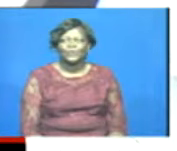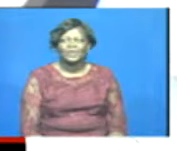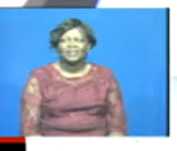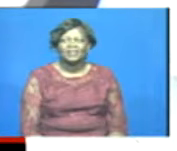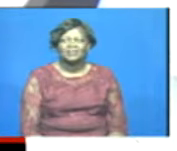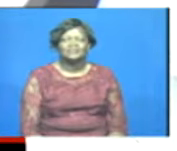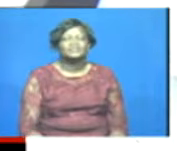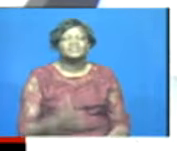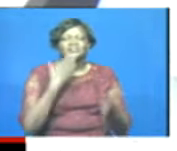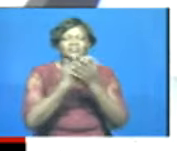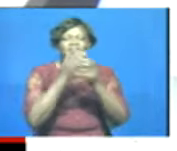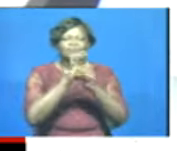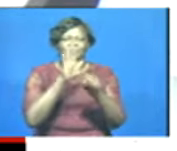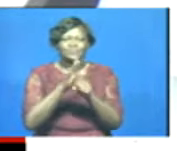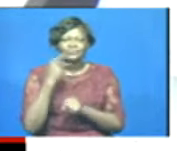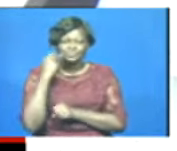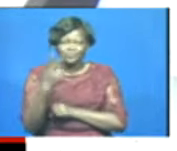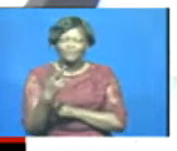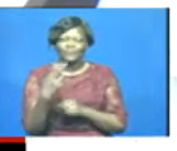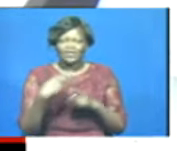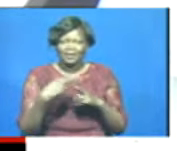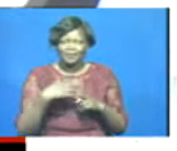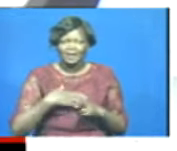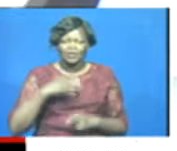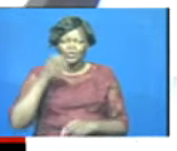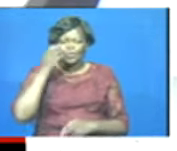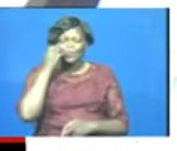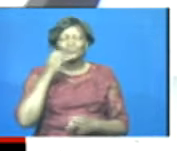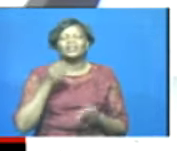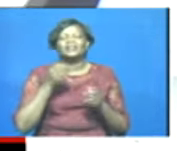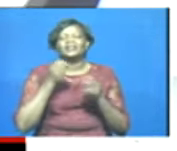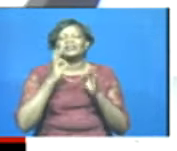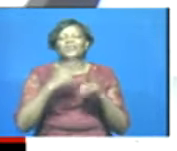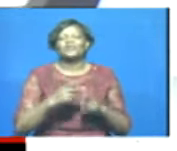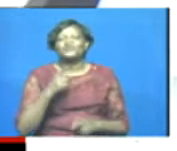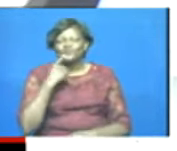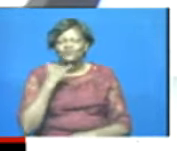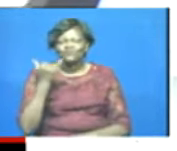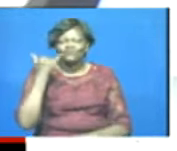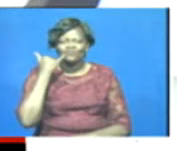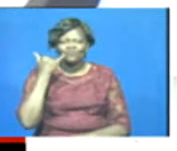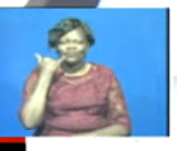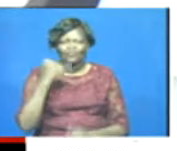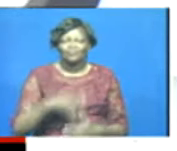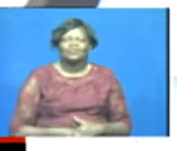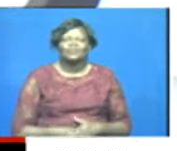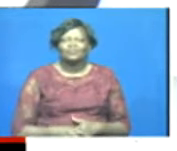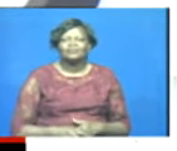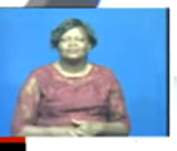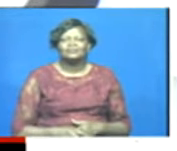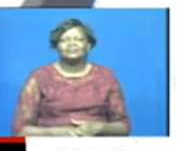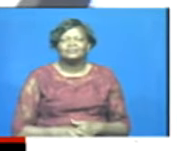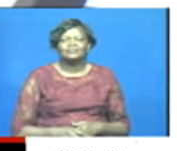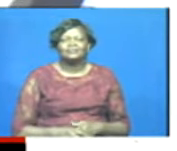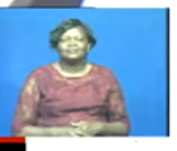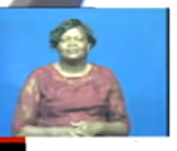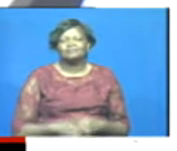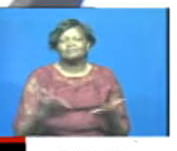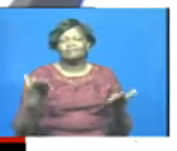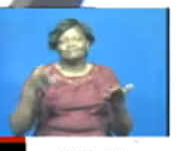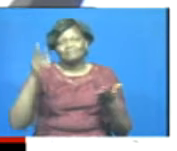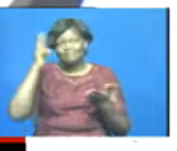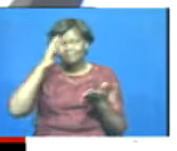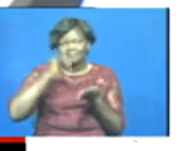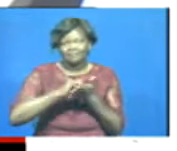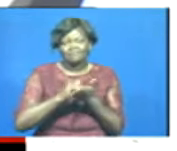Well, thank you for joining us. My name is Tom Boyle. Our sign language interpreter tonight is Susan Thuku. And just a reminder, a